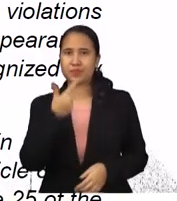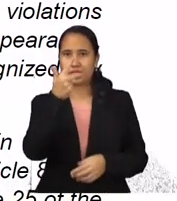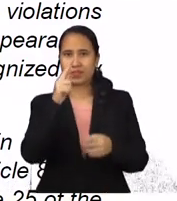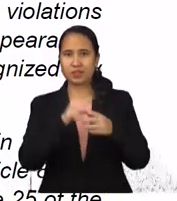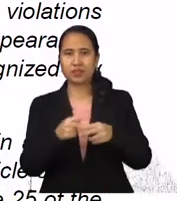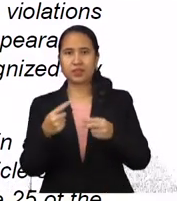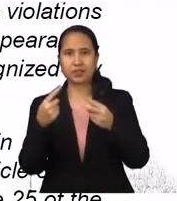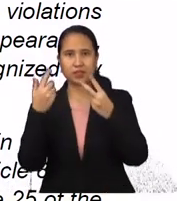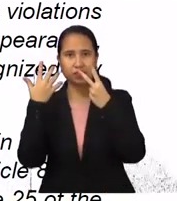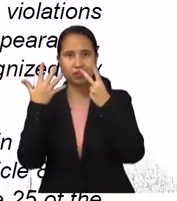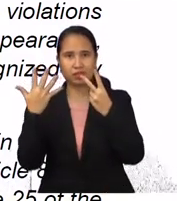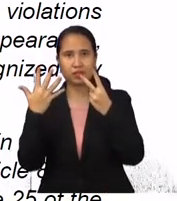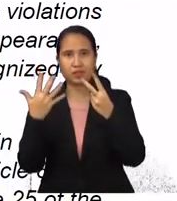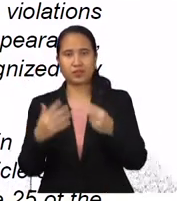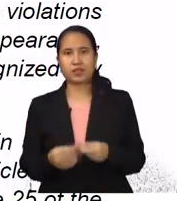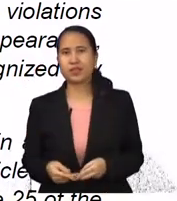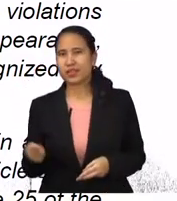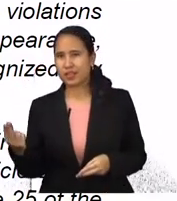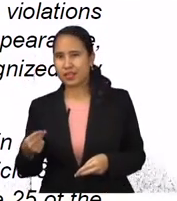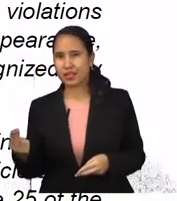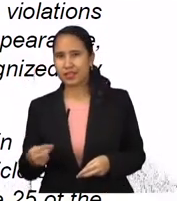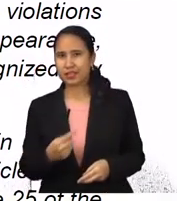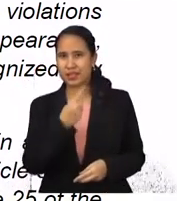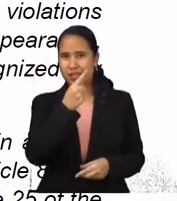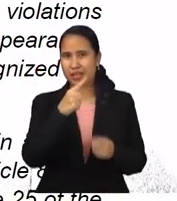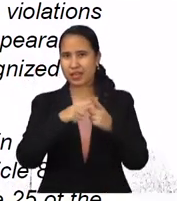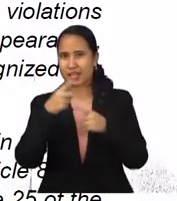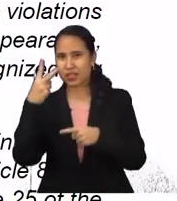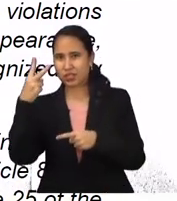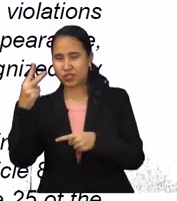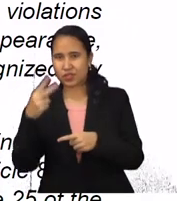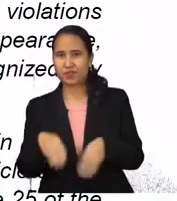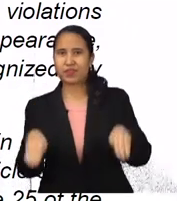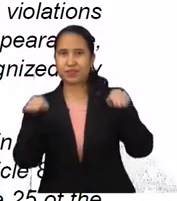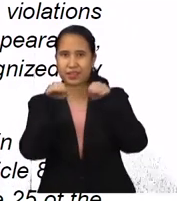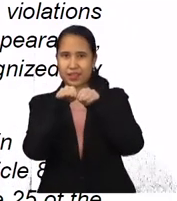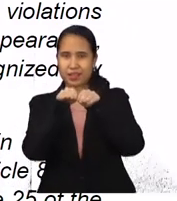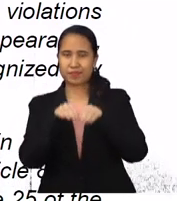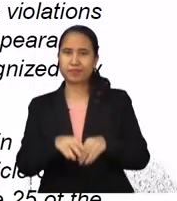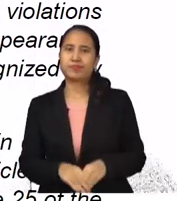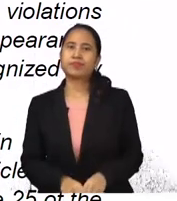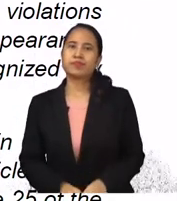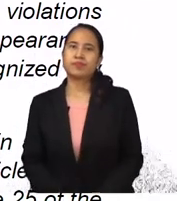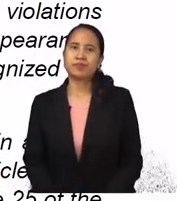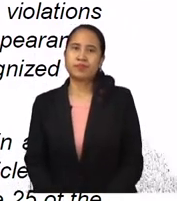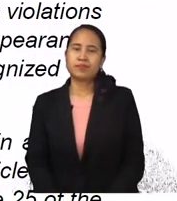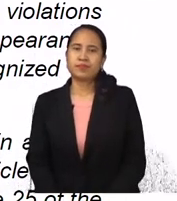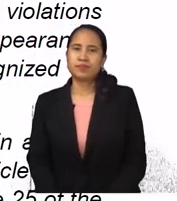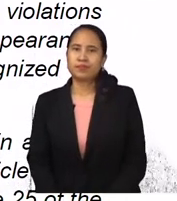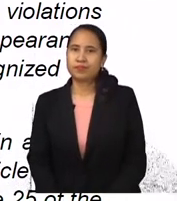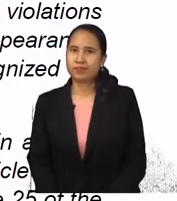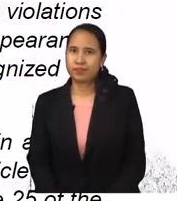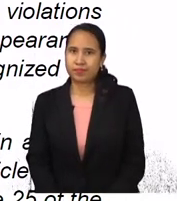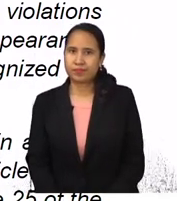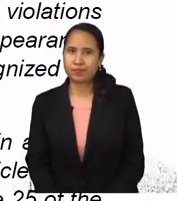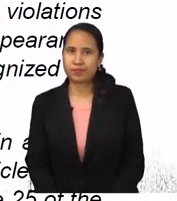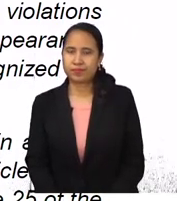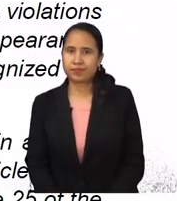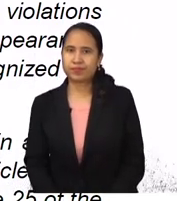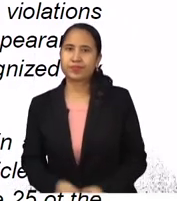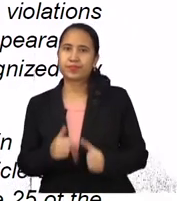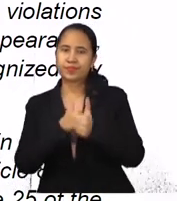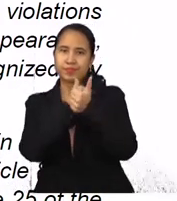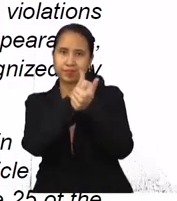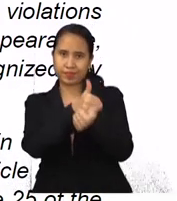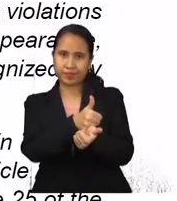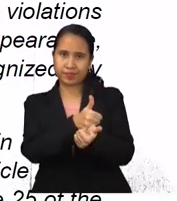in relation to the Articles 1, Section 1 and 2 of the convention. Self-amnesty laws lead to the